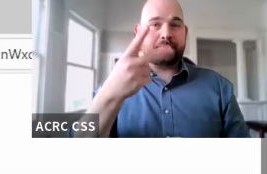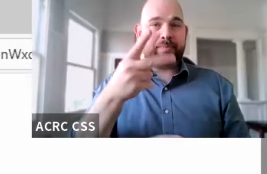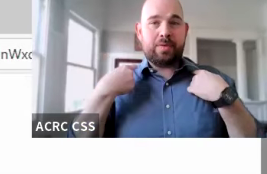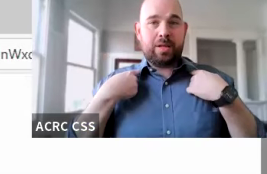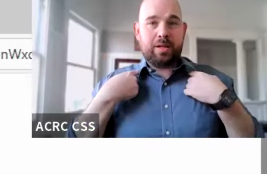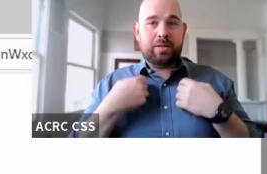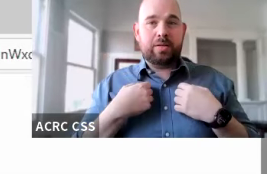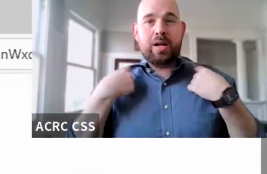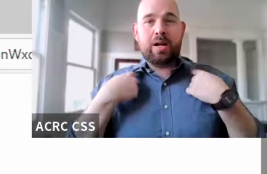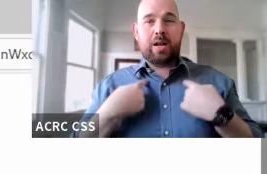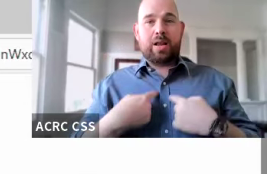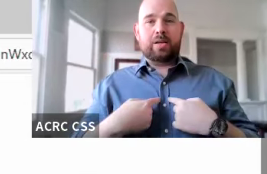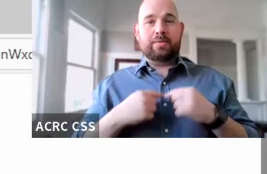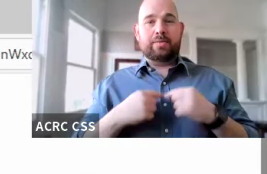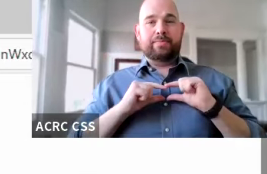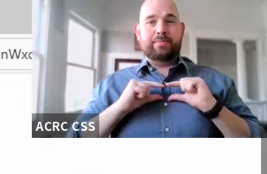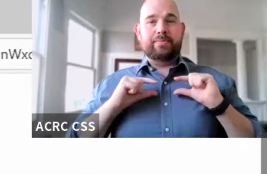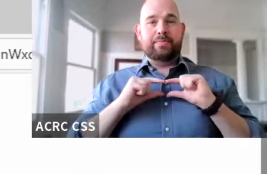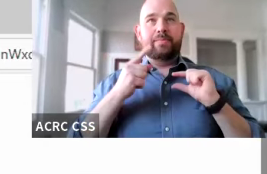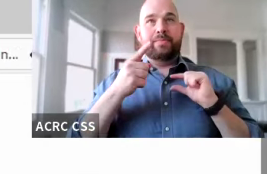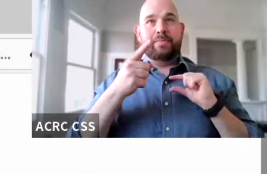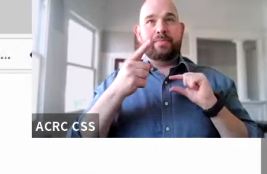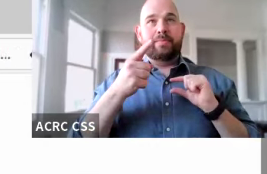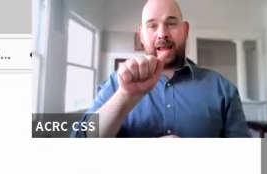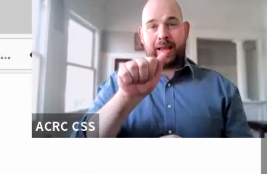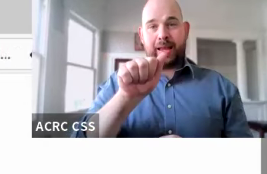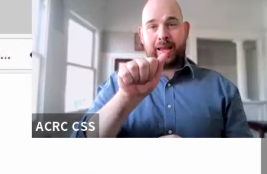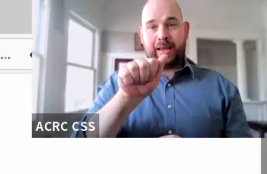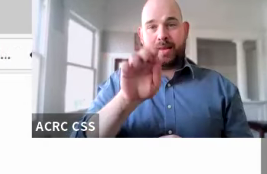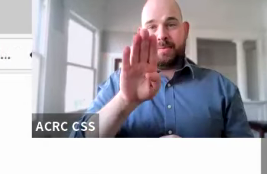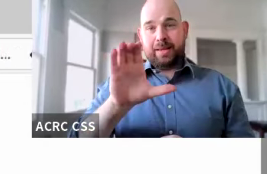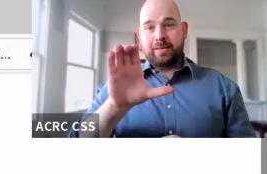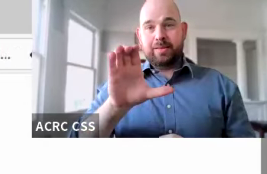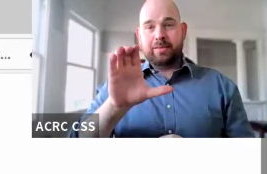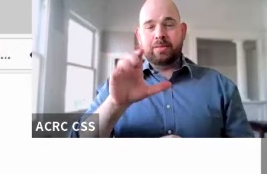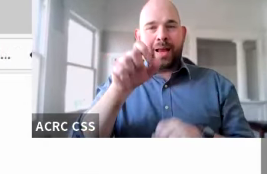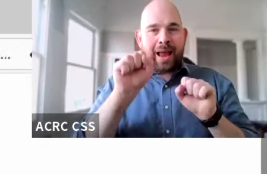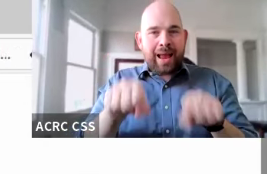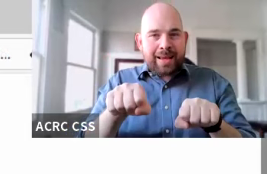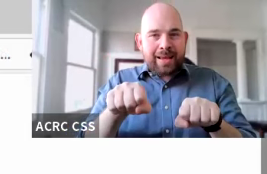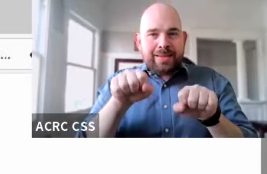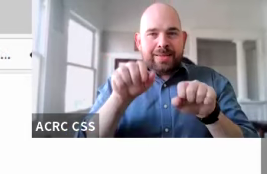Another example, so you can see this necklace